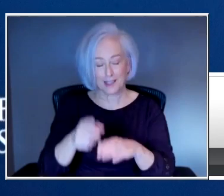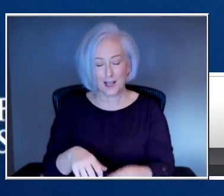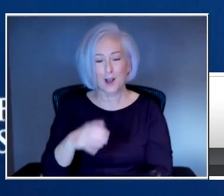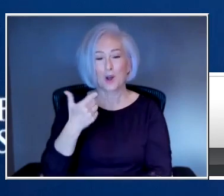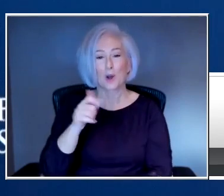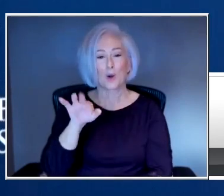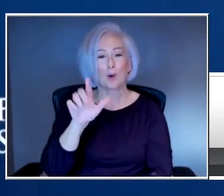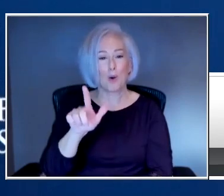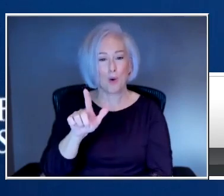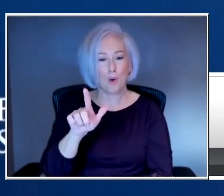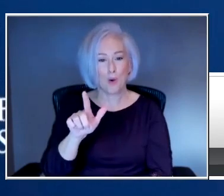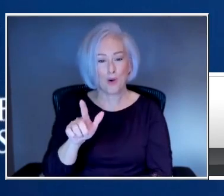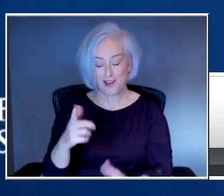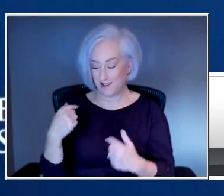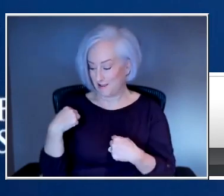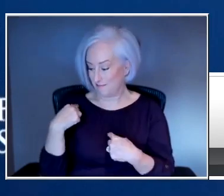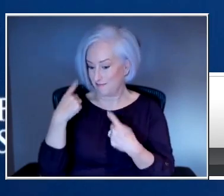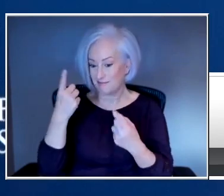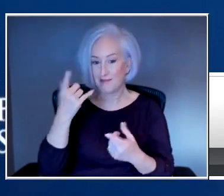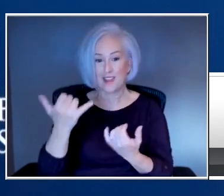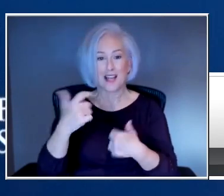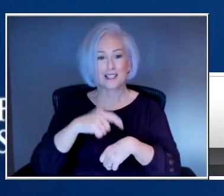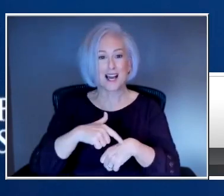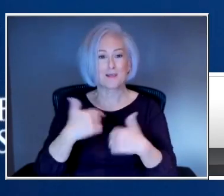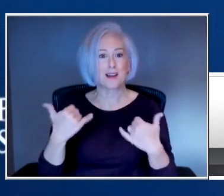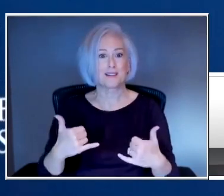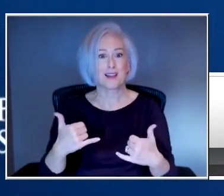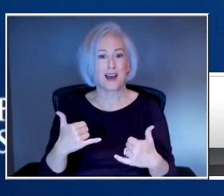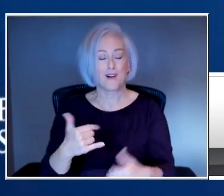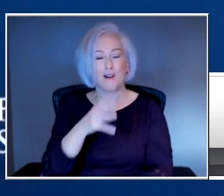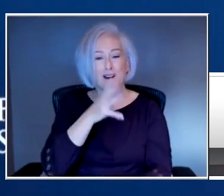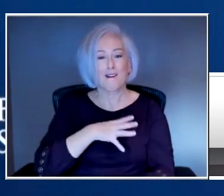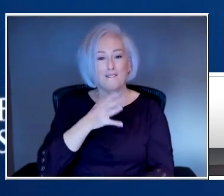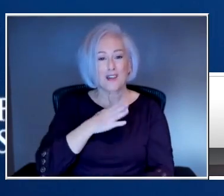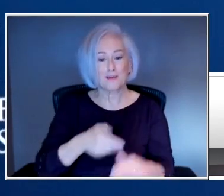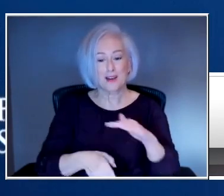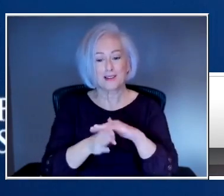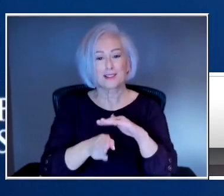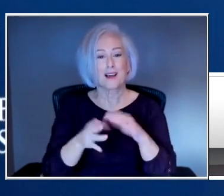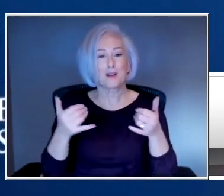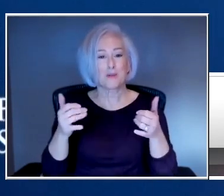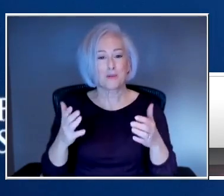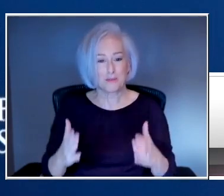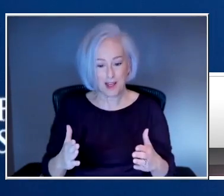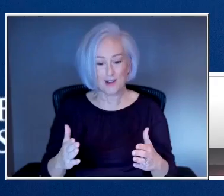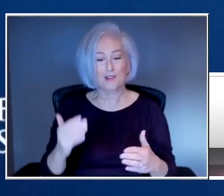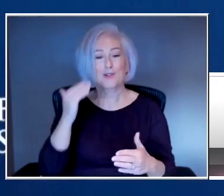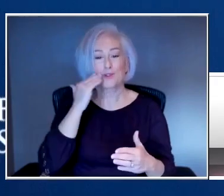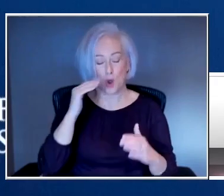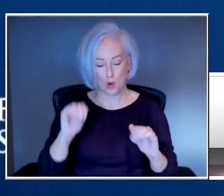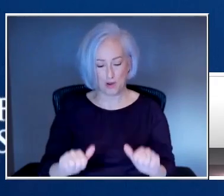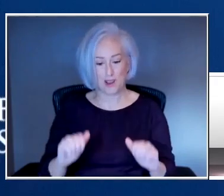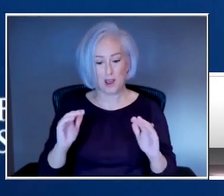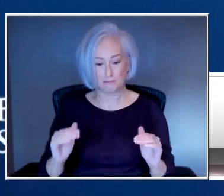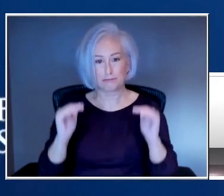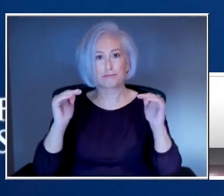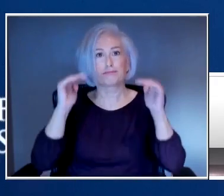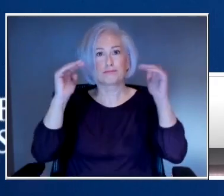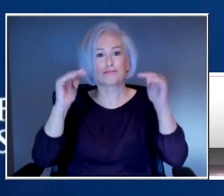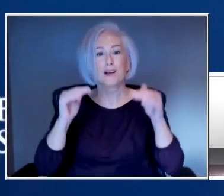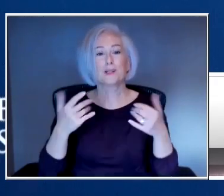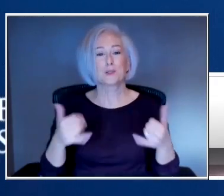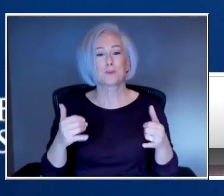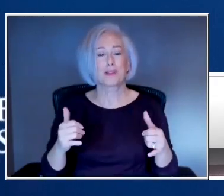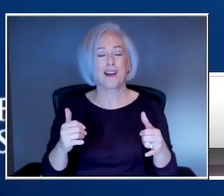future female soccer players that are only going to know that they can go to the professional level and play in their own women's stadiums. So I think that's amazing that